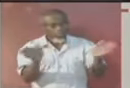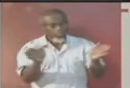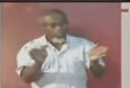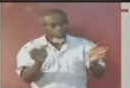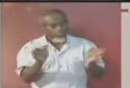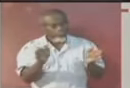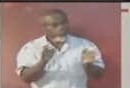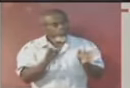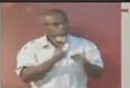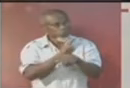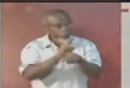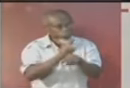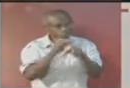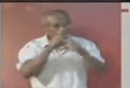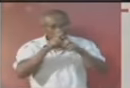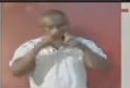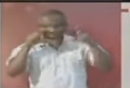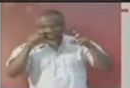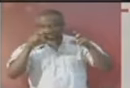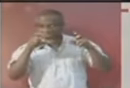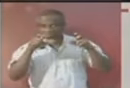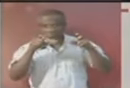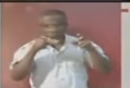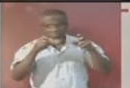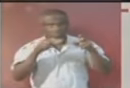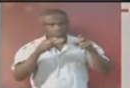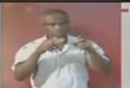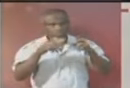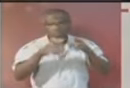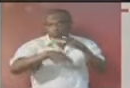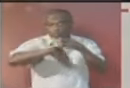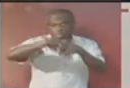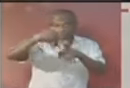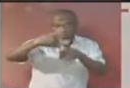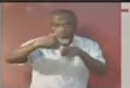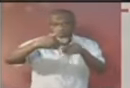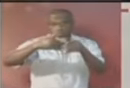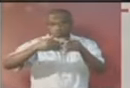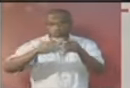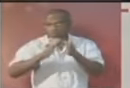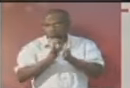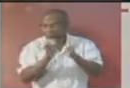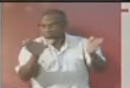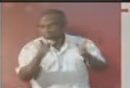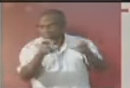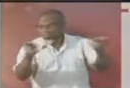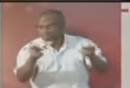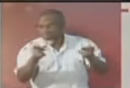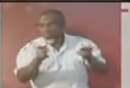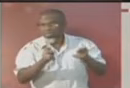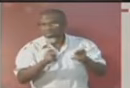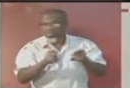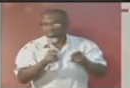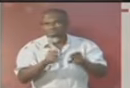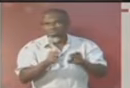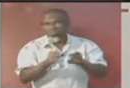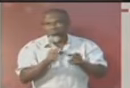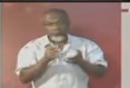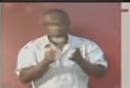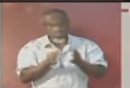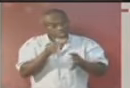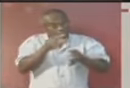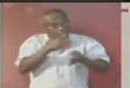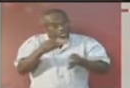importantly, anytime we leave or go into a public space, and of course staying away from work or any other place when you're